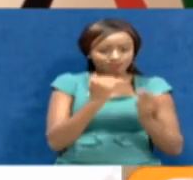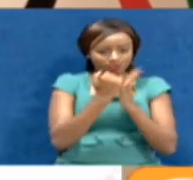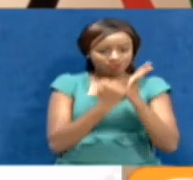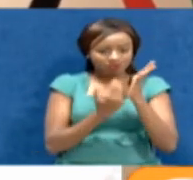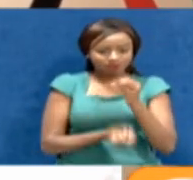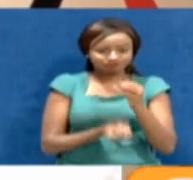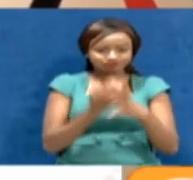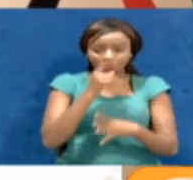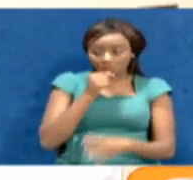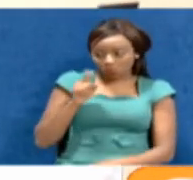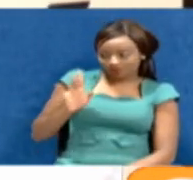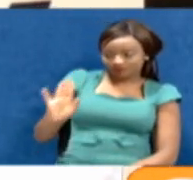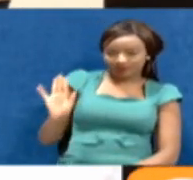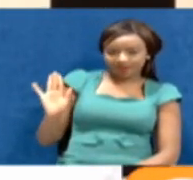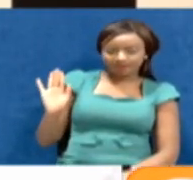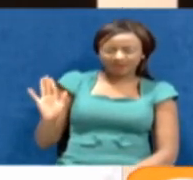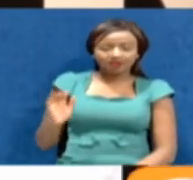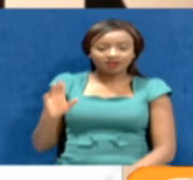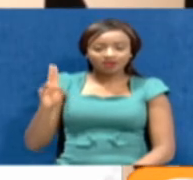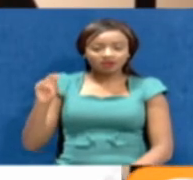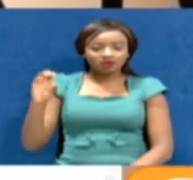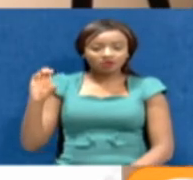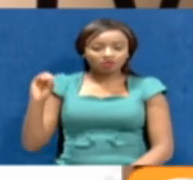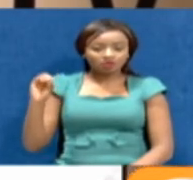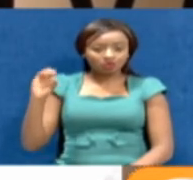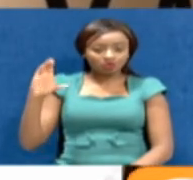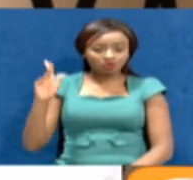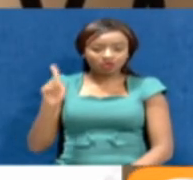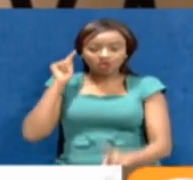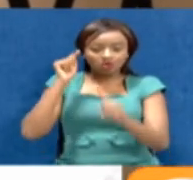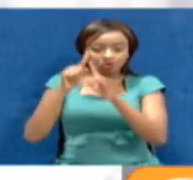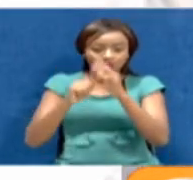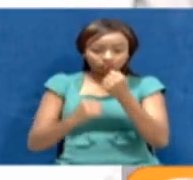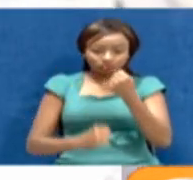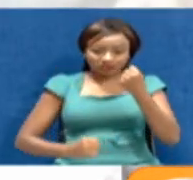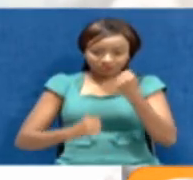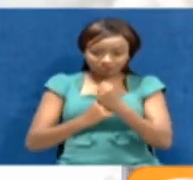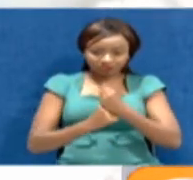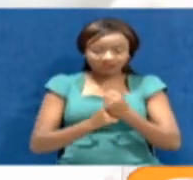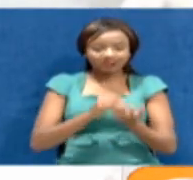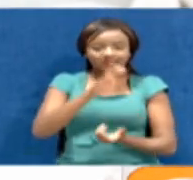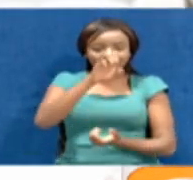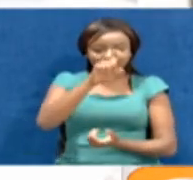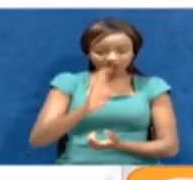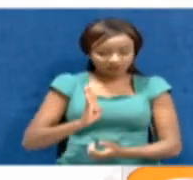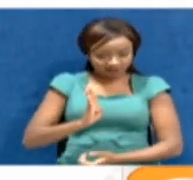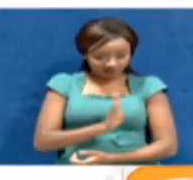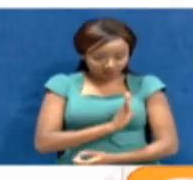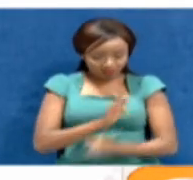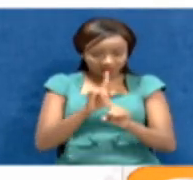set up by NOCK. A program was established to support the technical functions of the executive